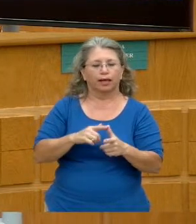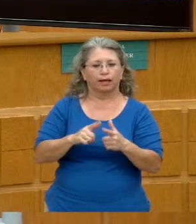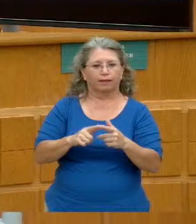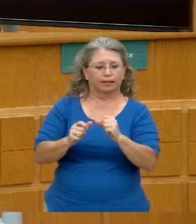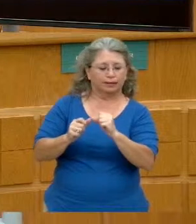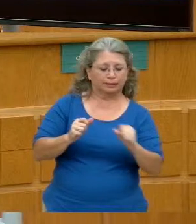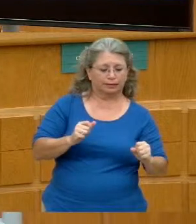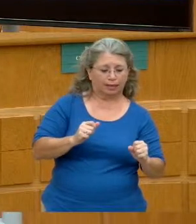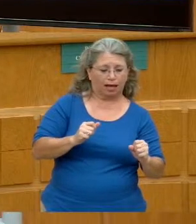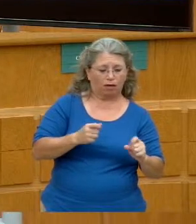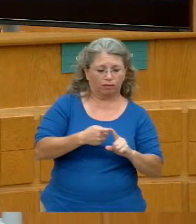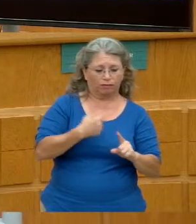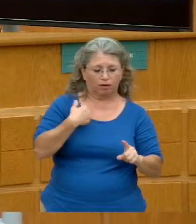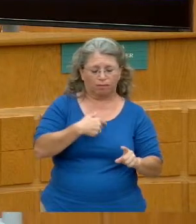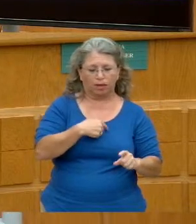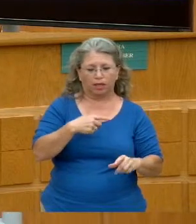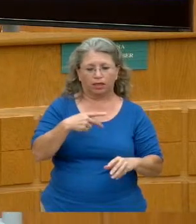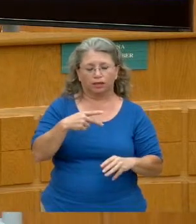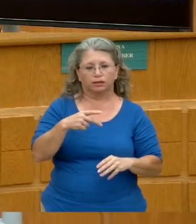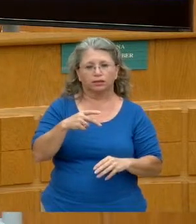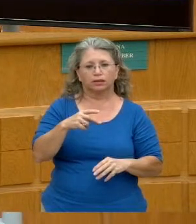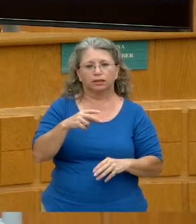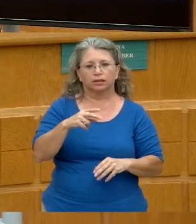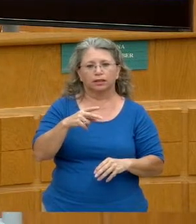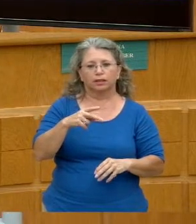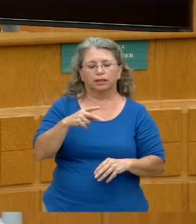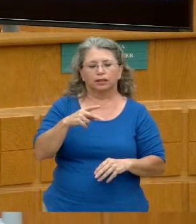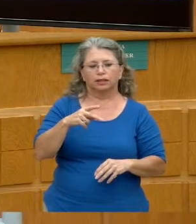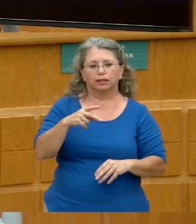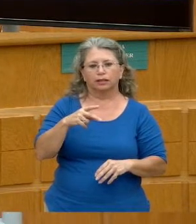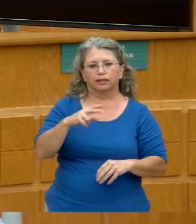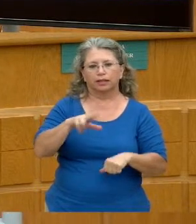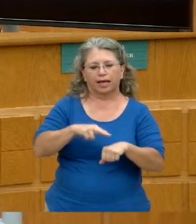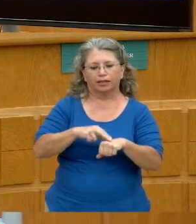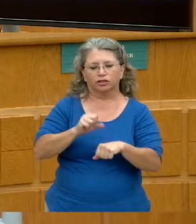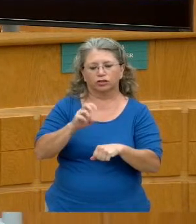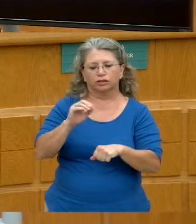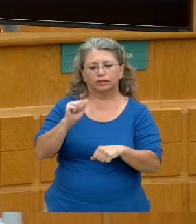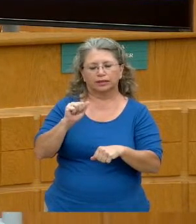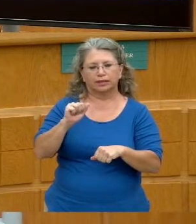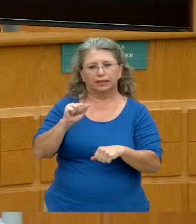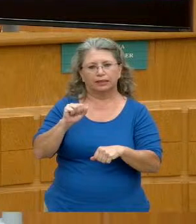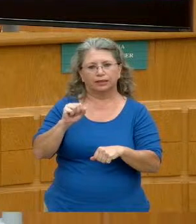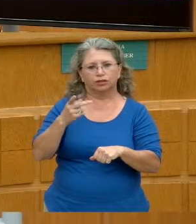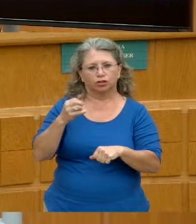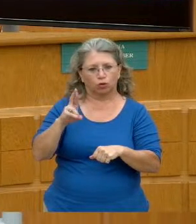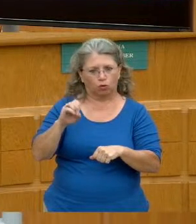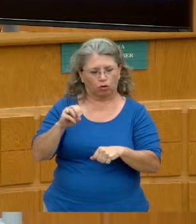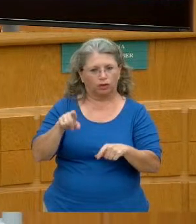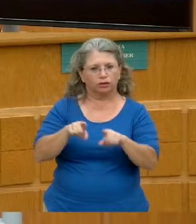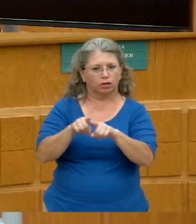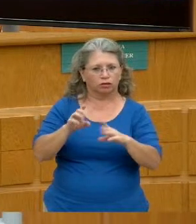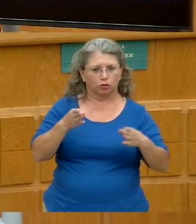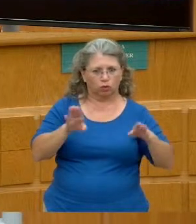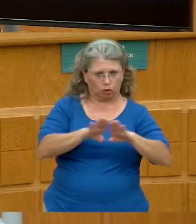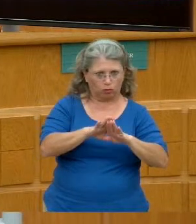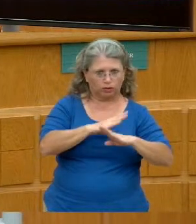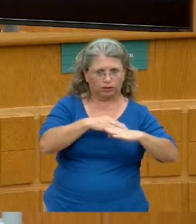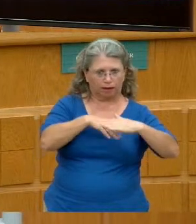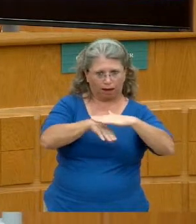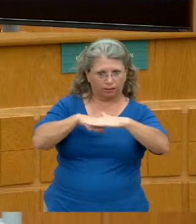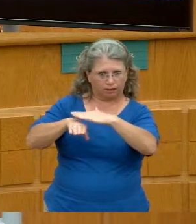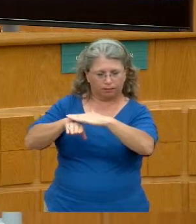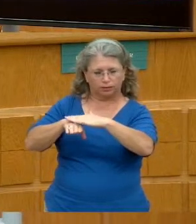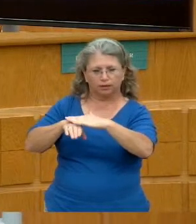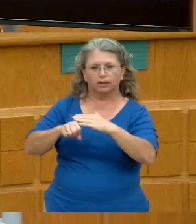the Padre Island National Seashore is also closing access. So there's about 100 miles of beach